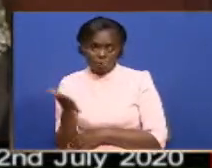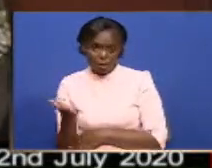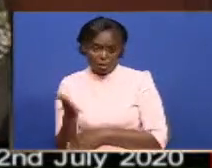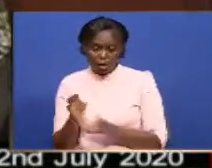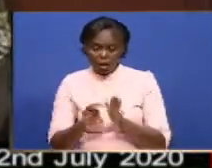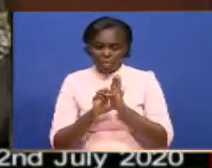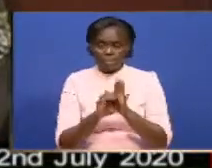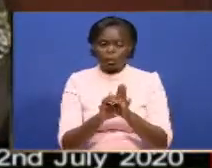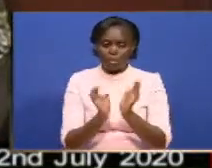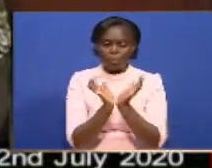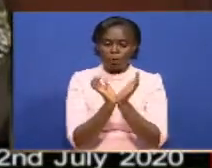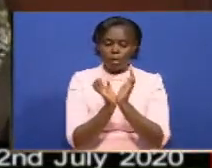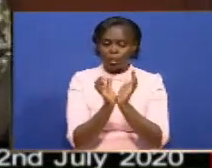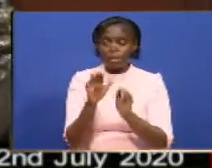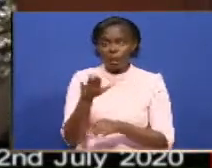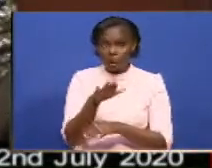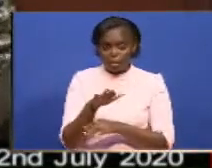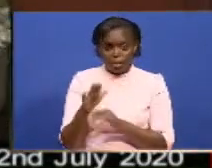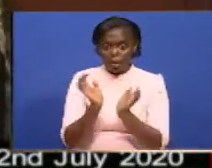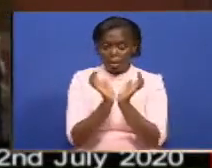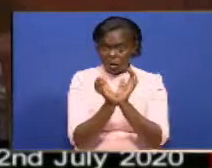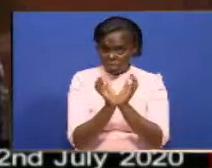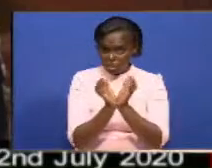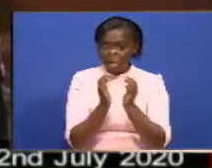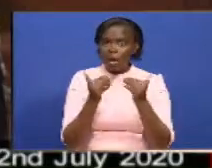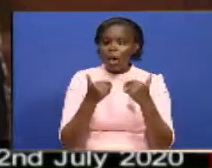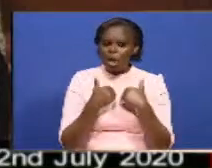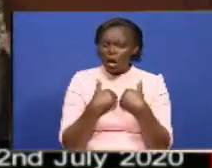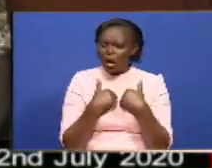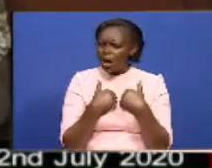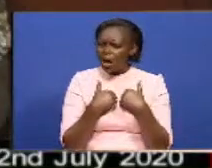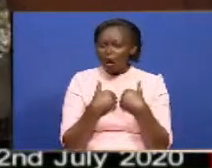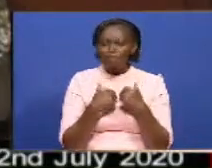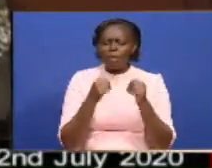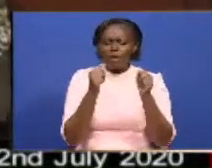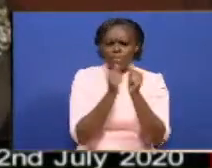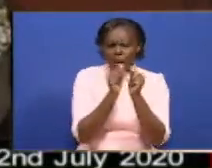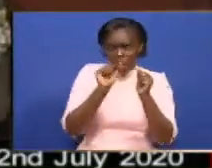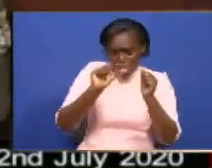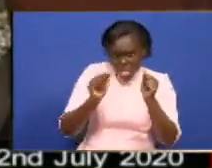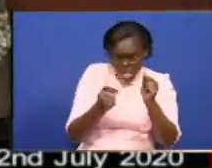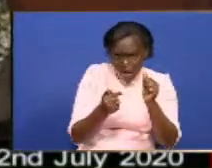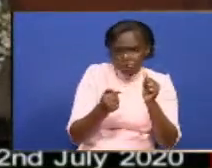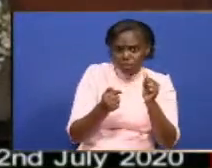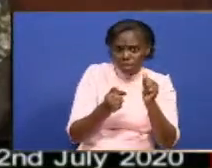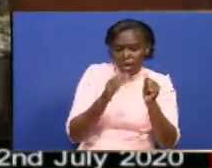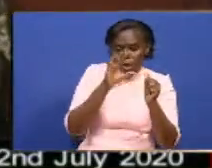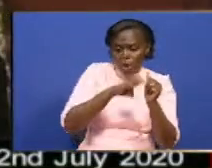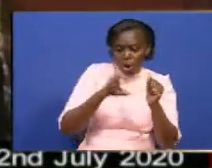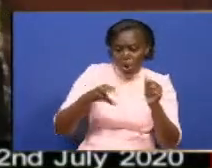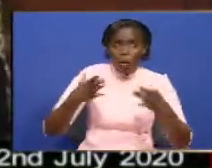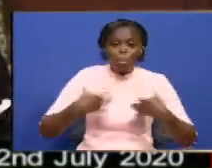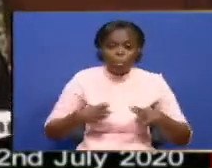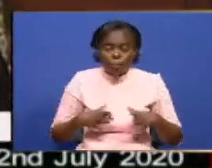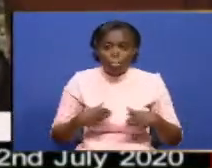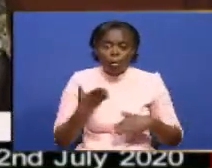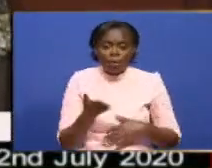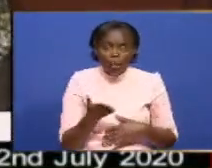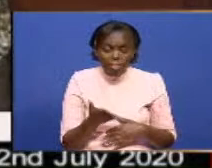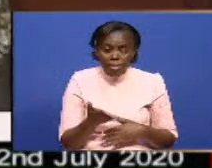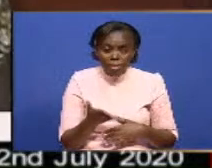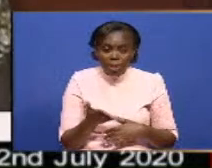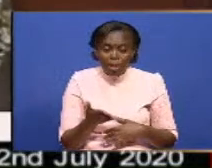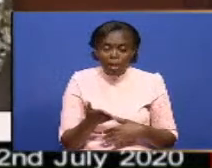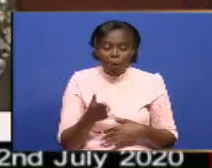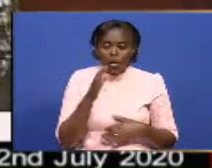like Kasarani constituency. We have almost 10,000 Congolese, and you find most